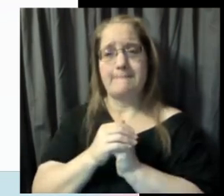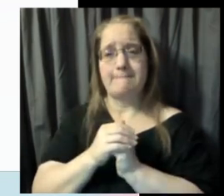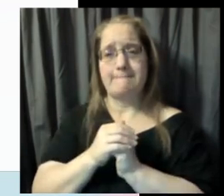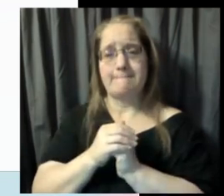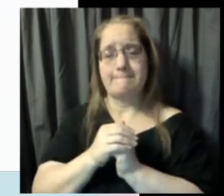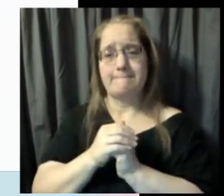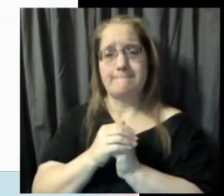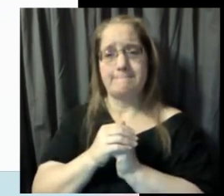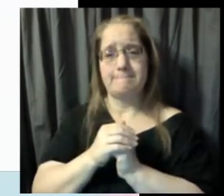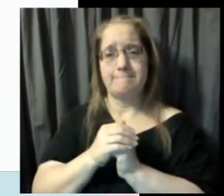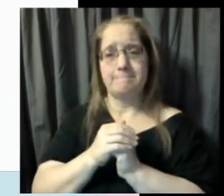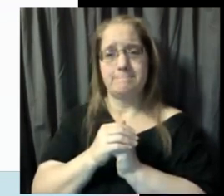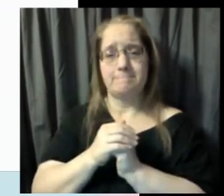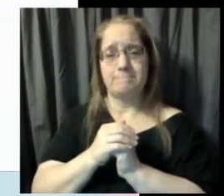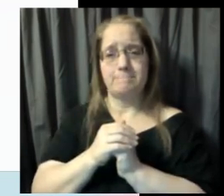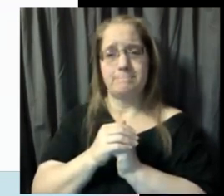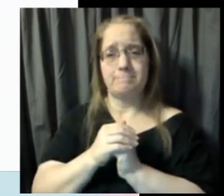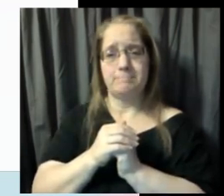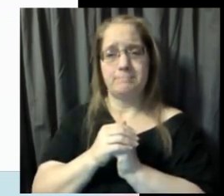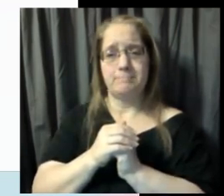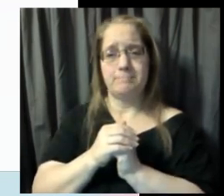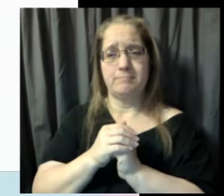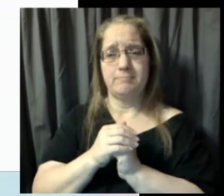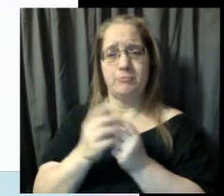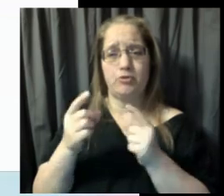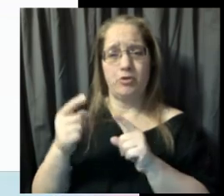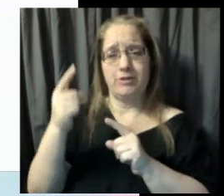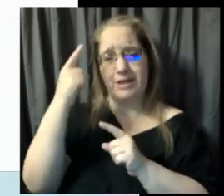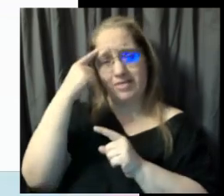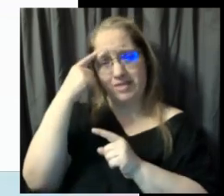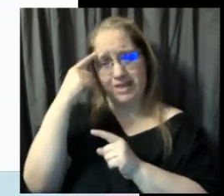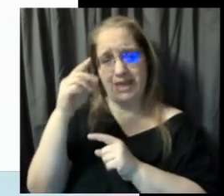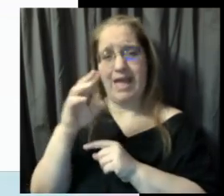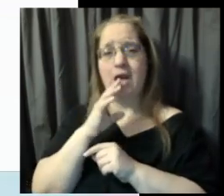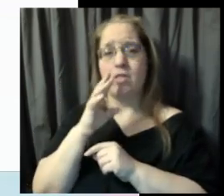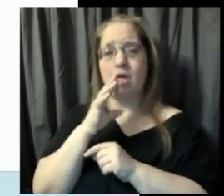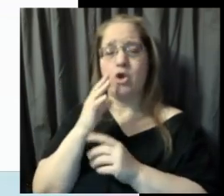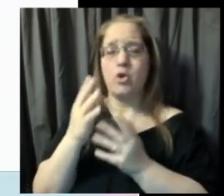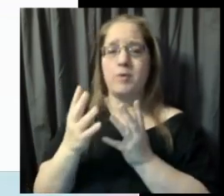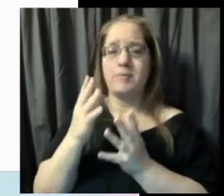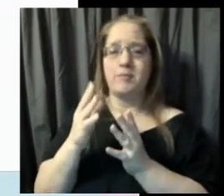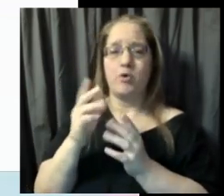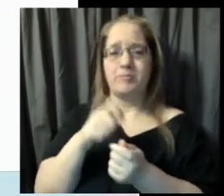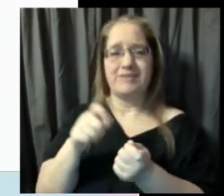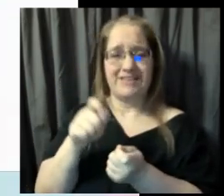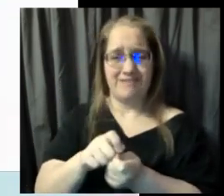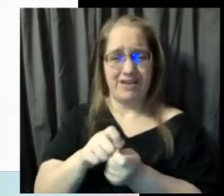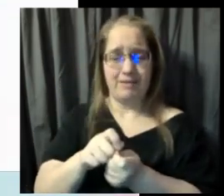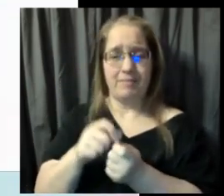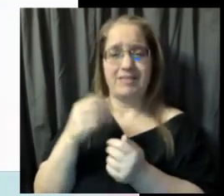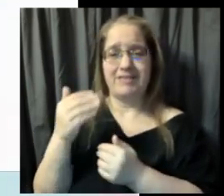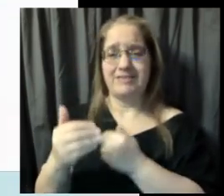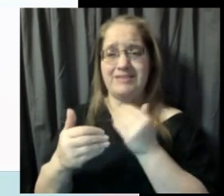more kind of throughout the day, think out loud. You may need to be a little bit more targeted, but I would say